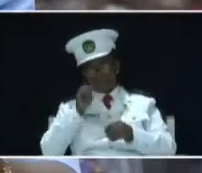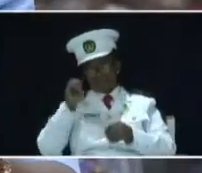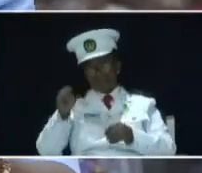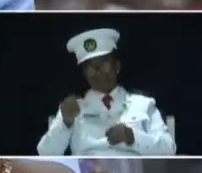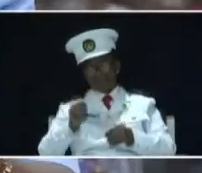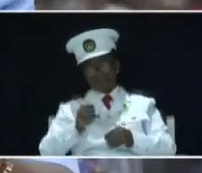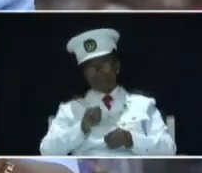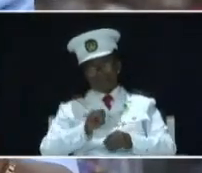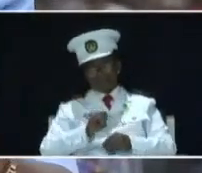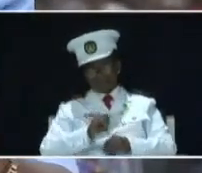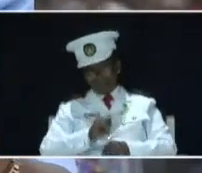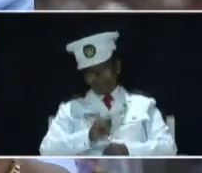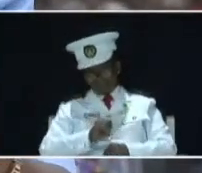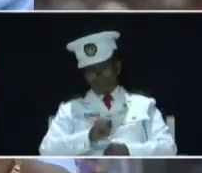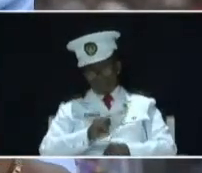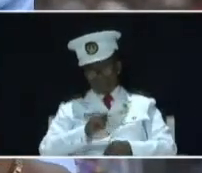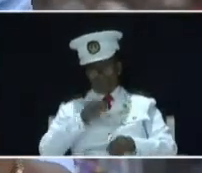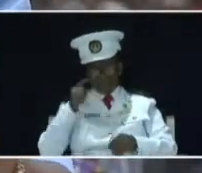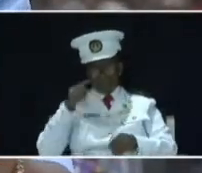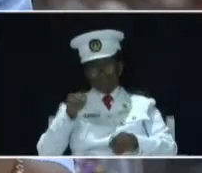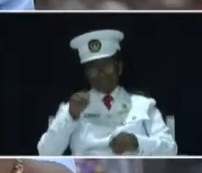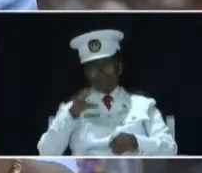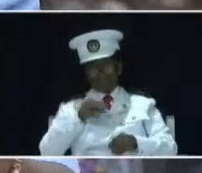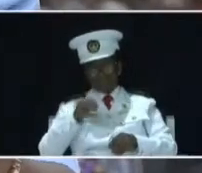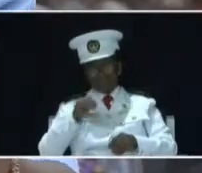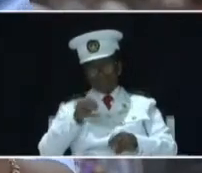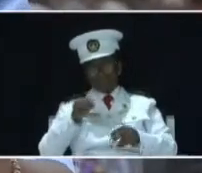persons. And in